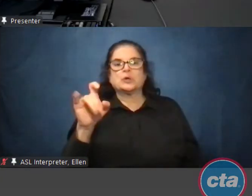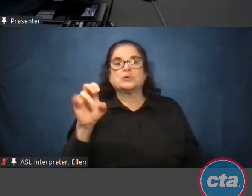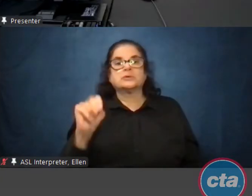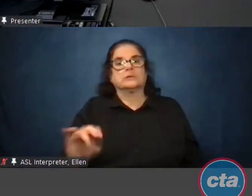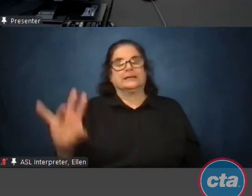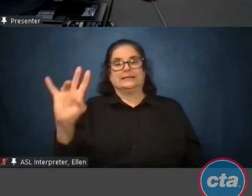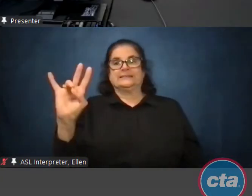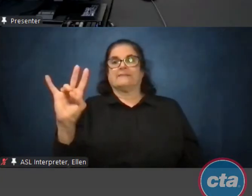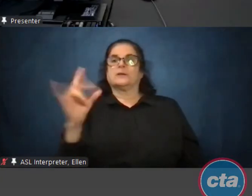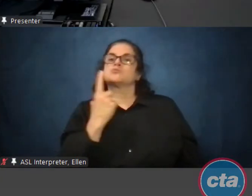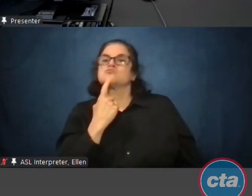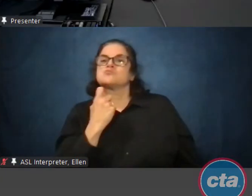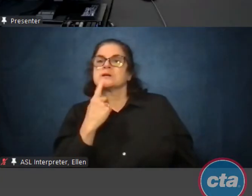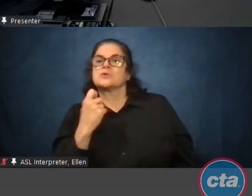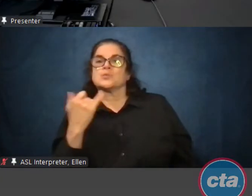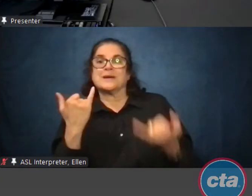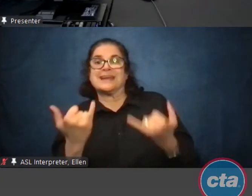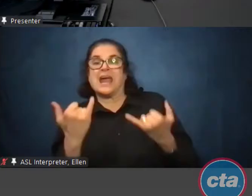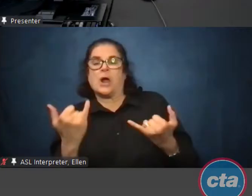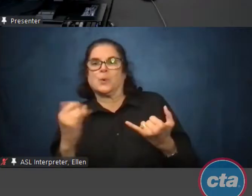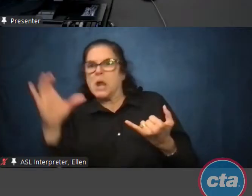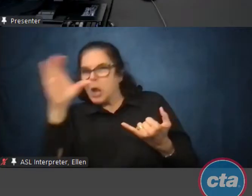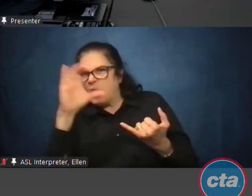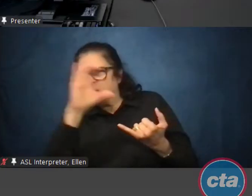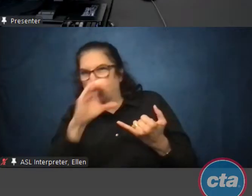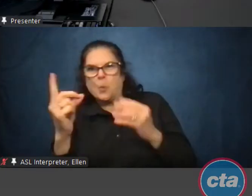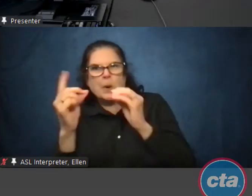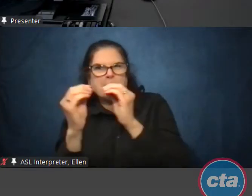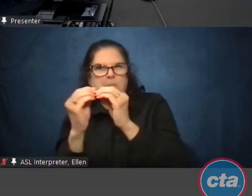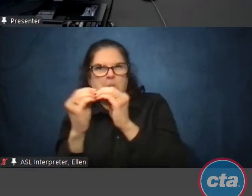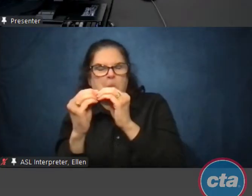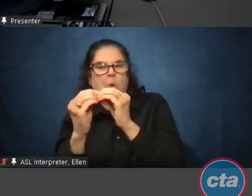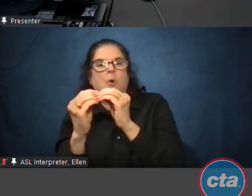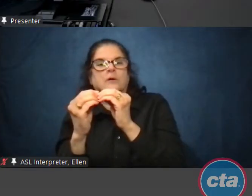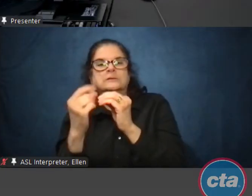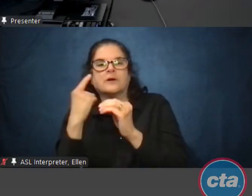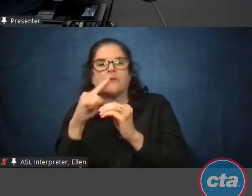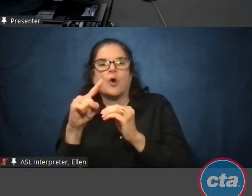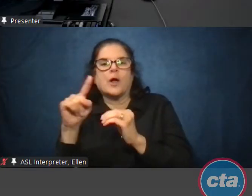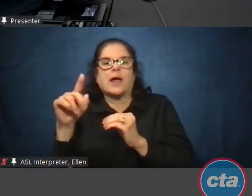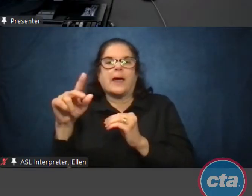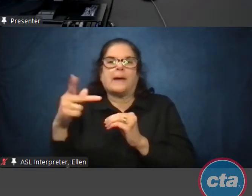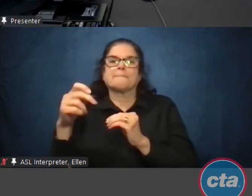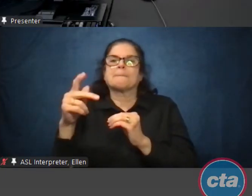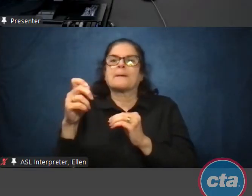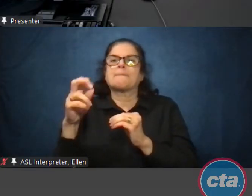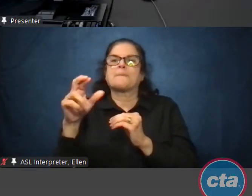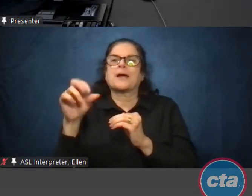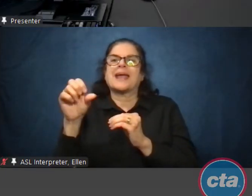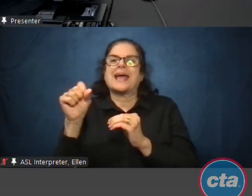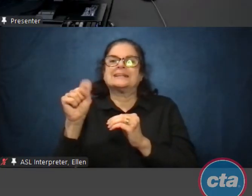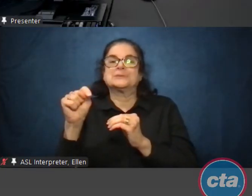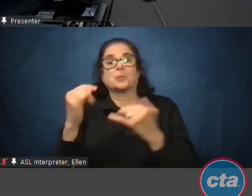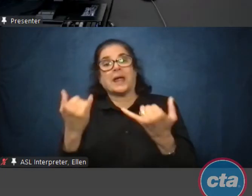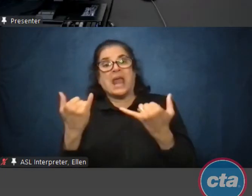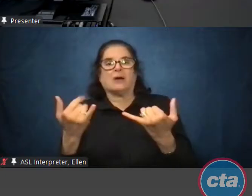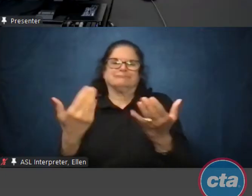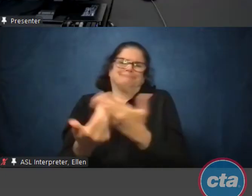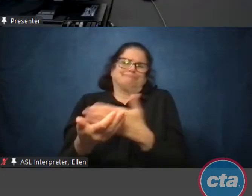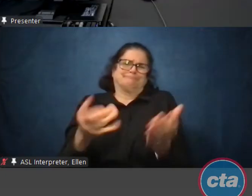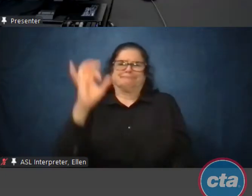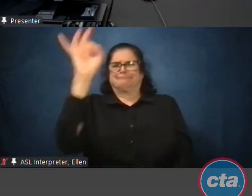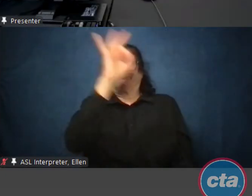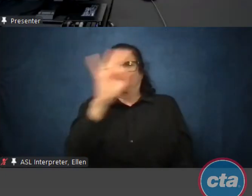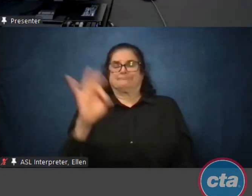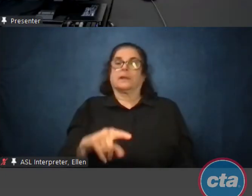We're still trying to iron down one last location for a Papercast sign. I know they're just dots on a map right now. We're going to